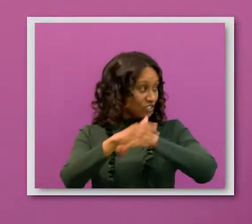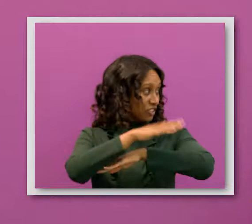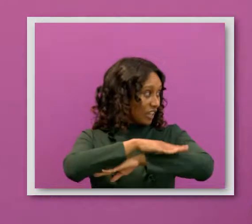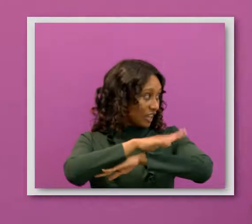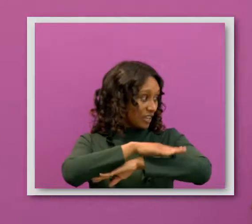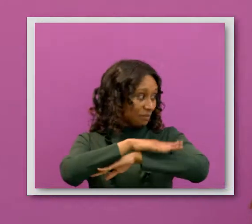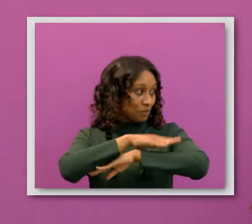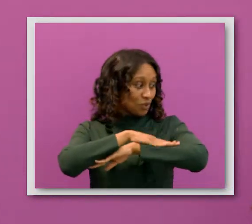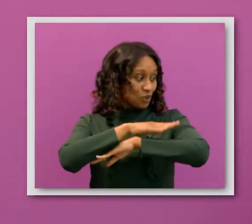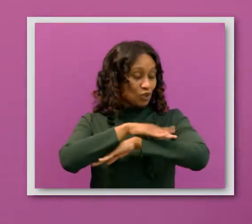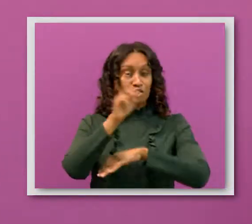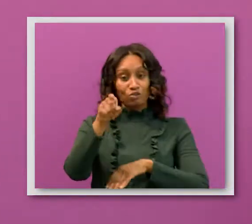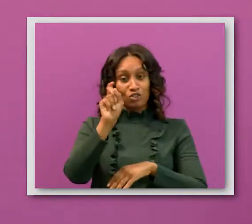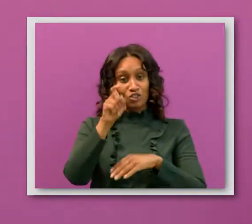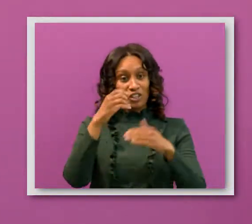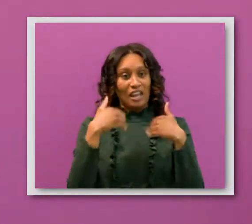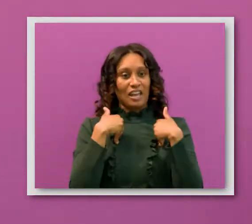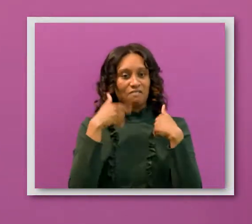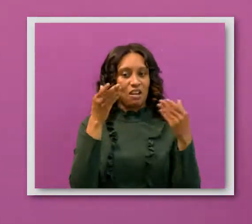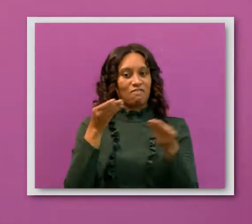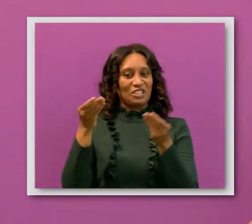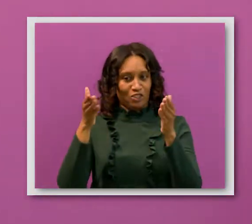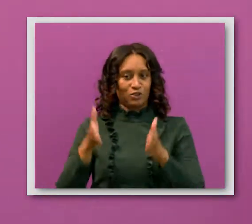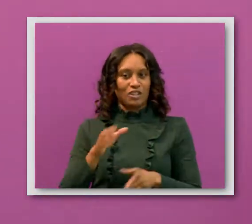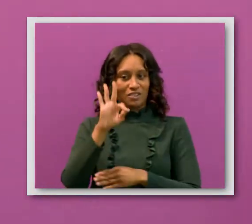tables, you should have a facilitator.